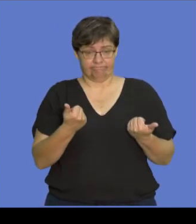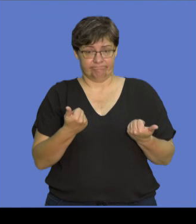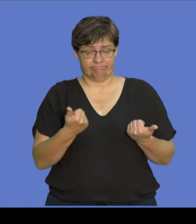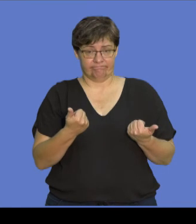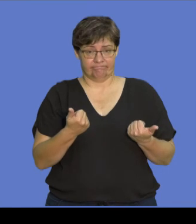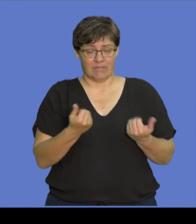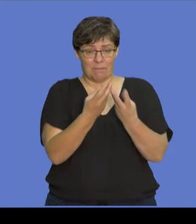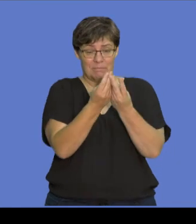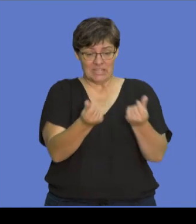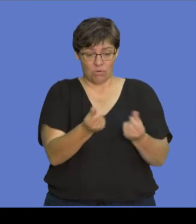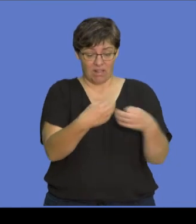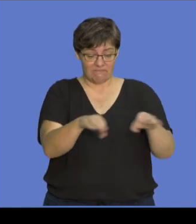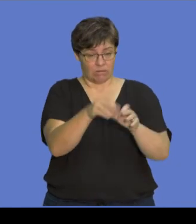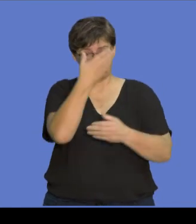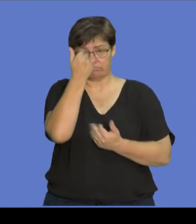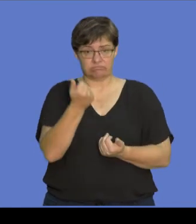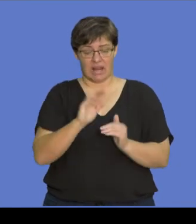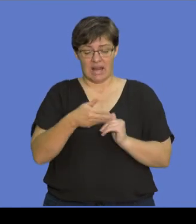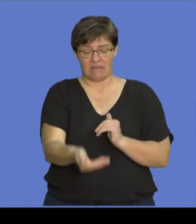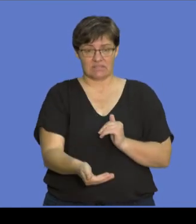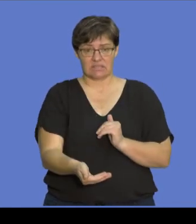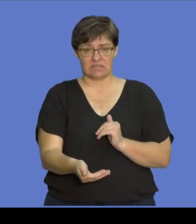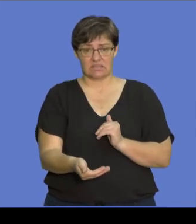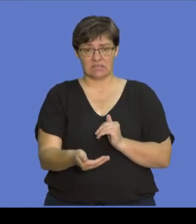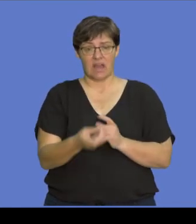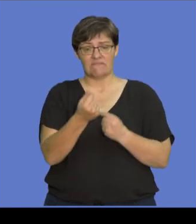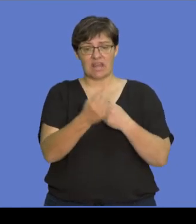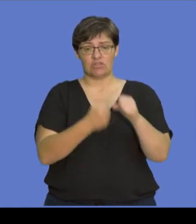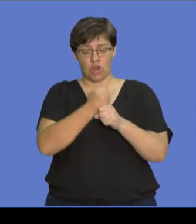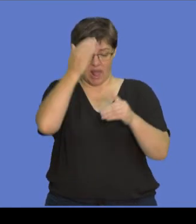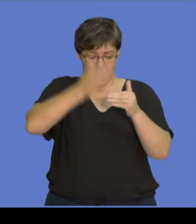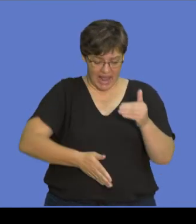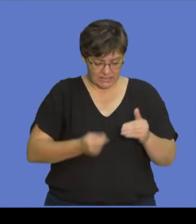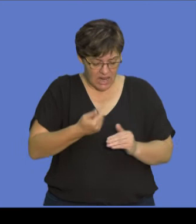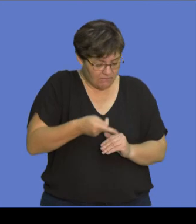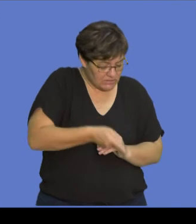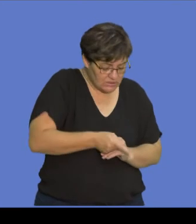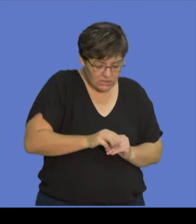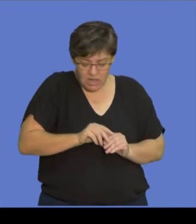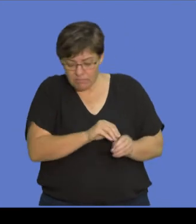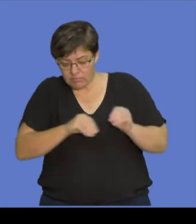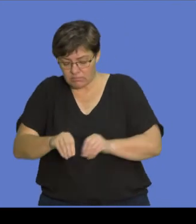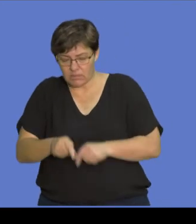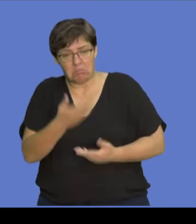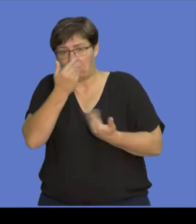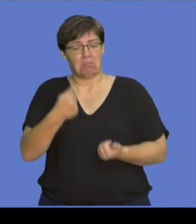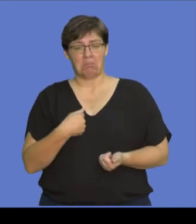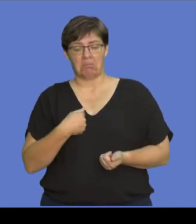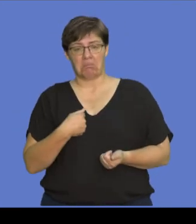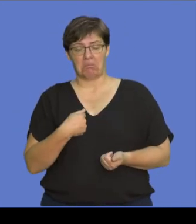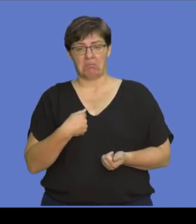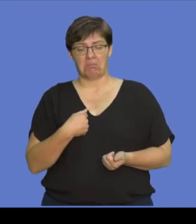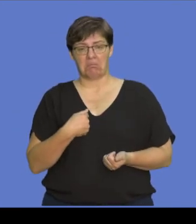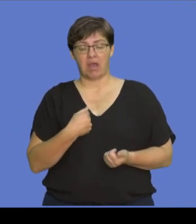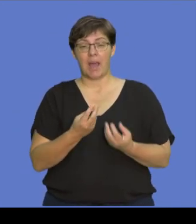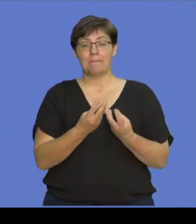the value of your material left over at the end of the financial year. But what you do know is